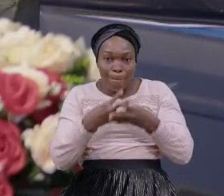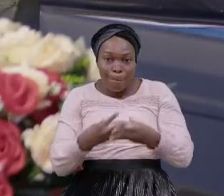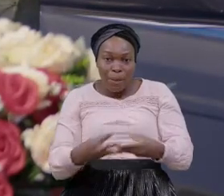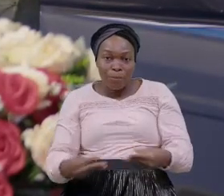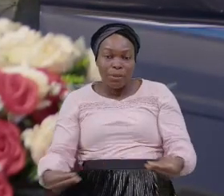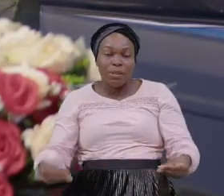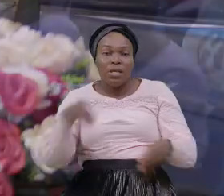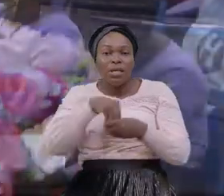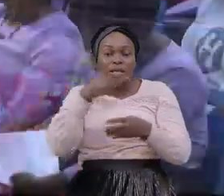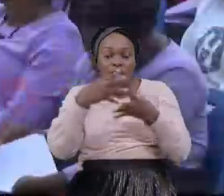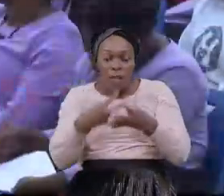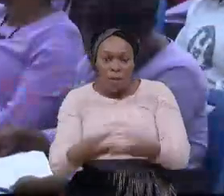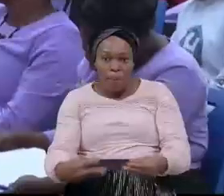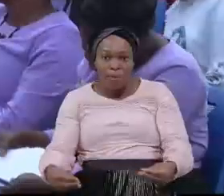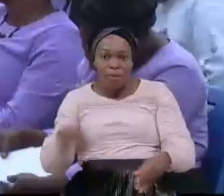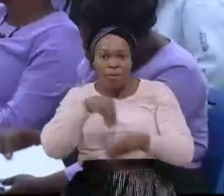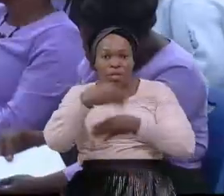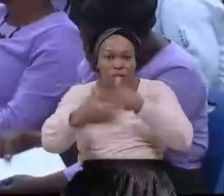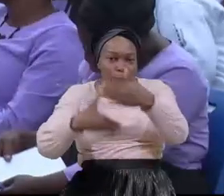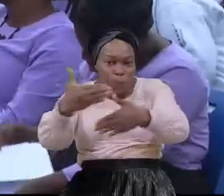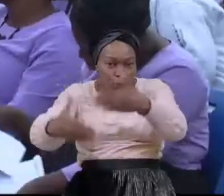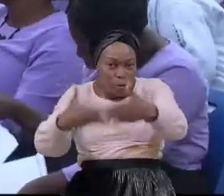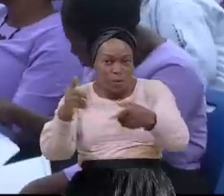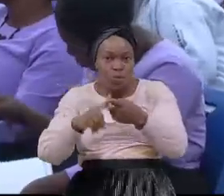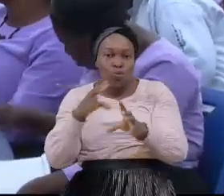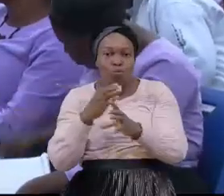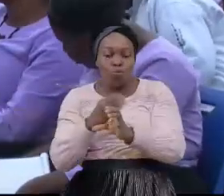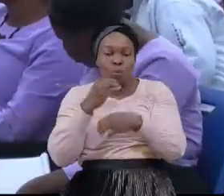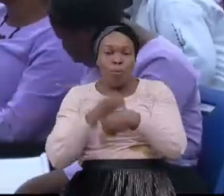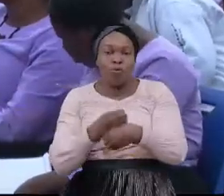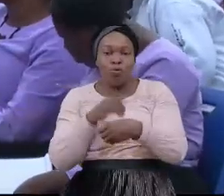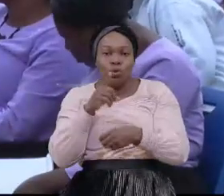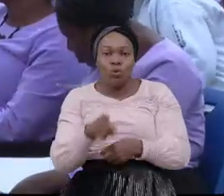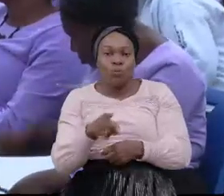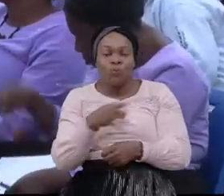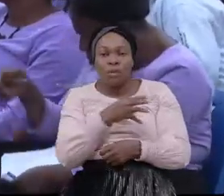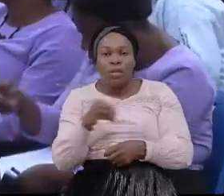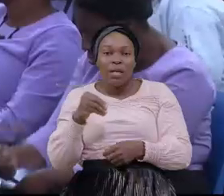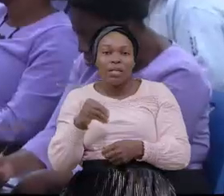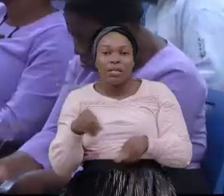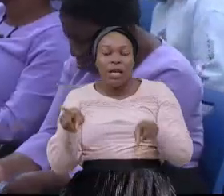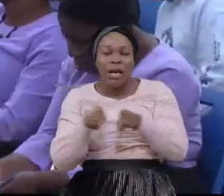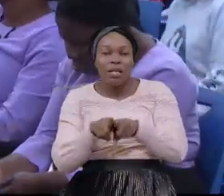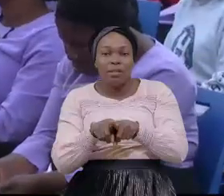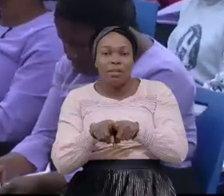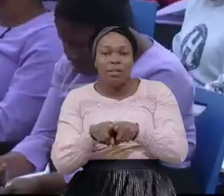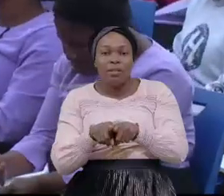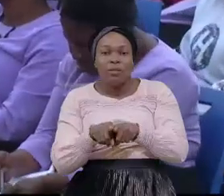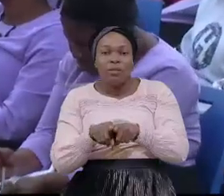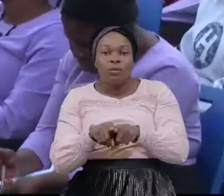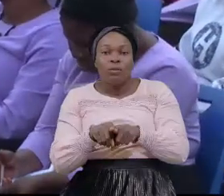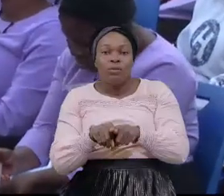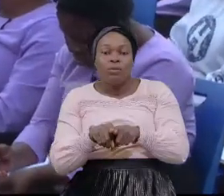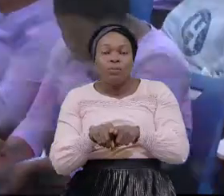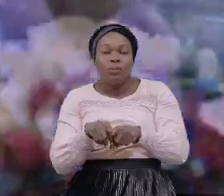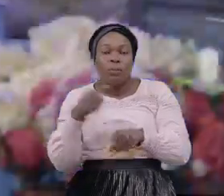process of molding you, in the molding, as Jeremiah went to the potter's house,